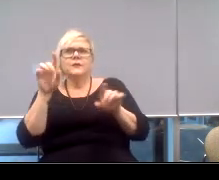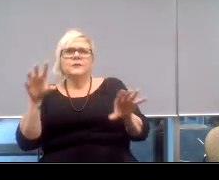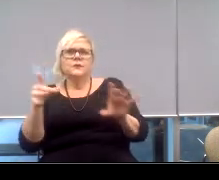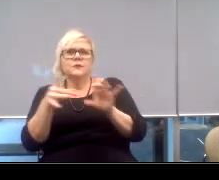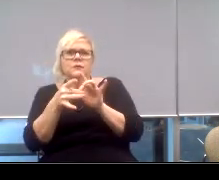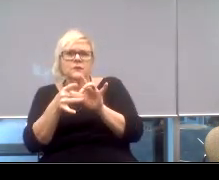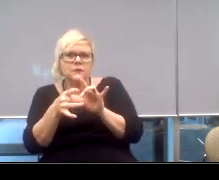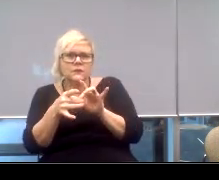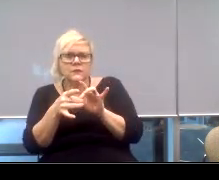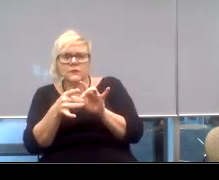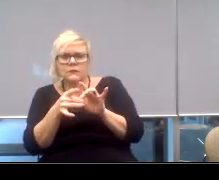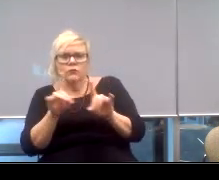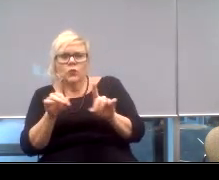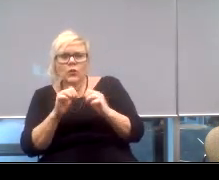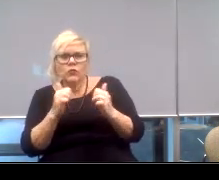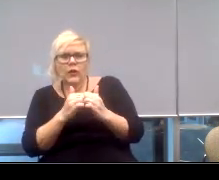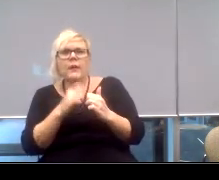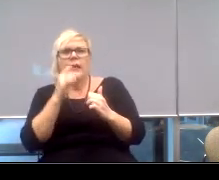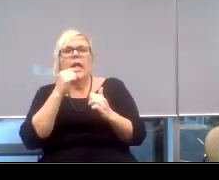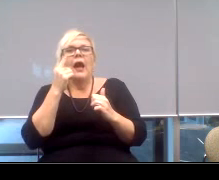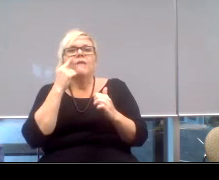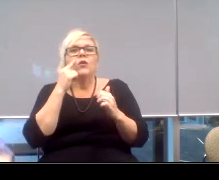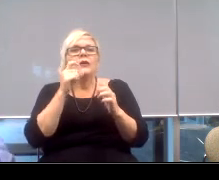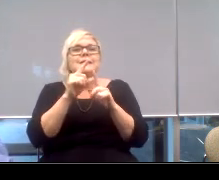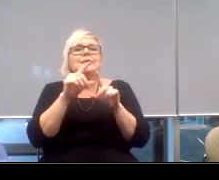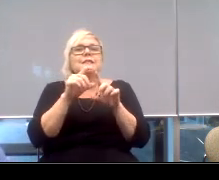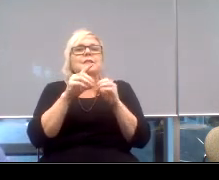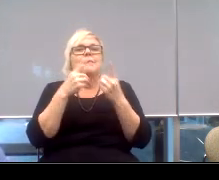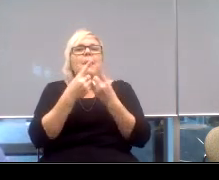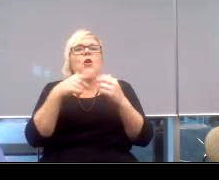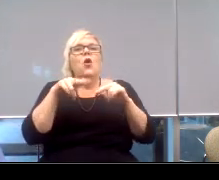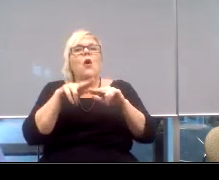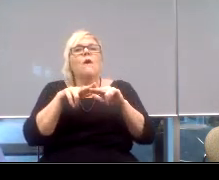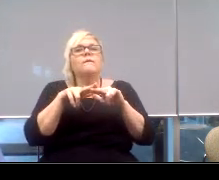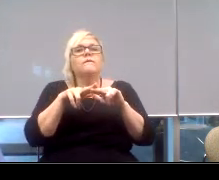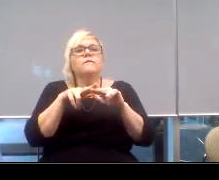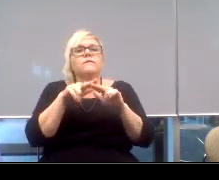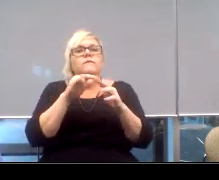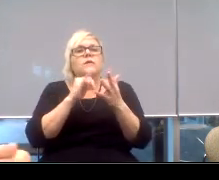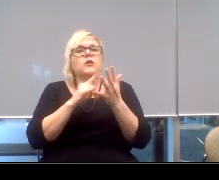framework is available on the Department of Social Services website, who will be the regulator.